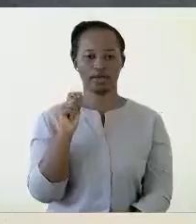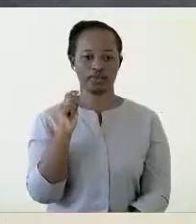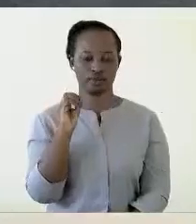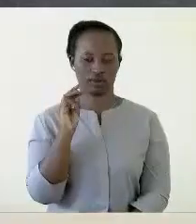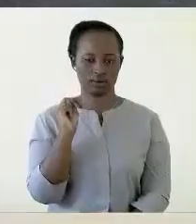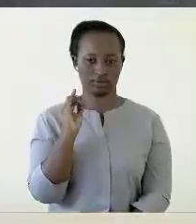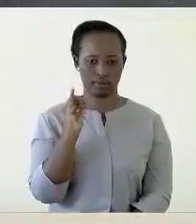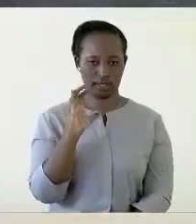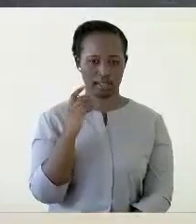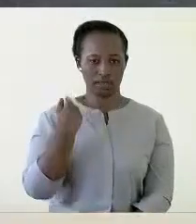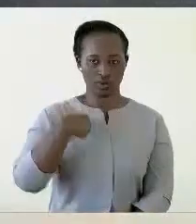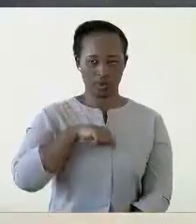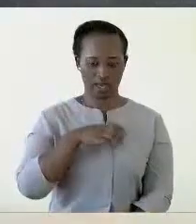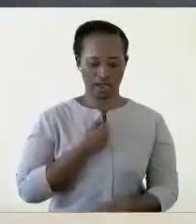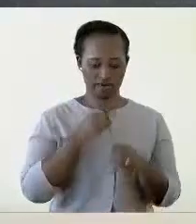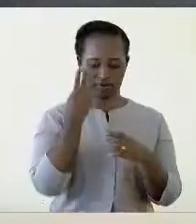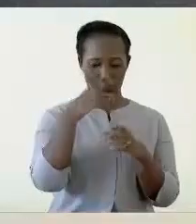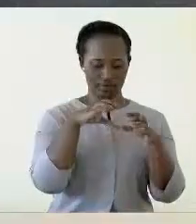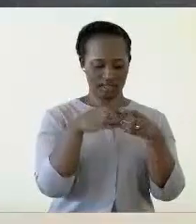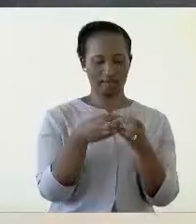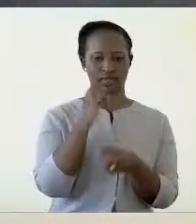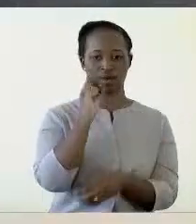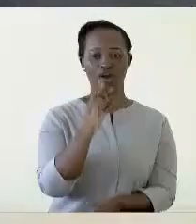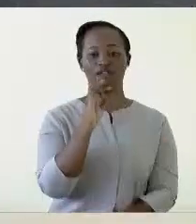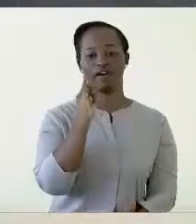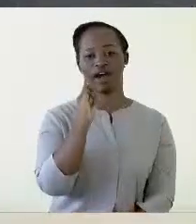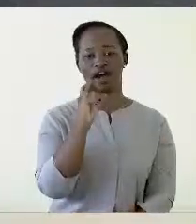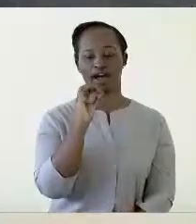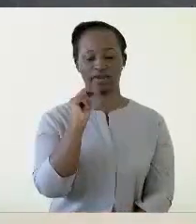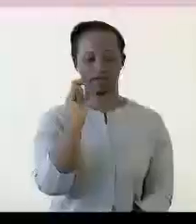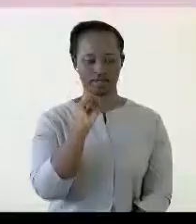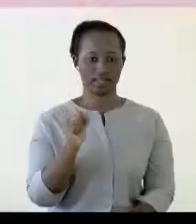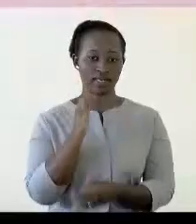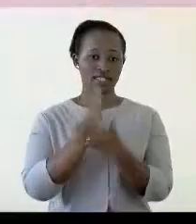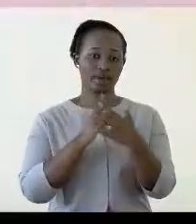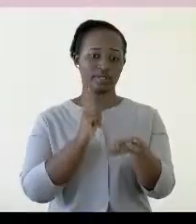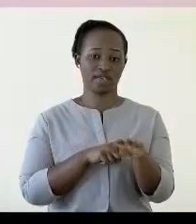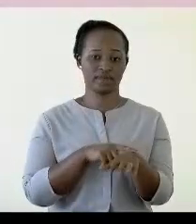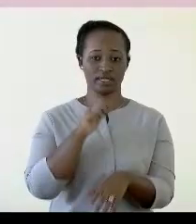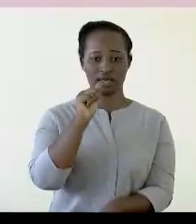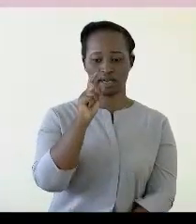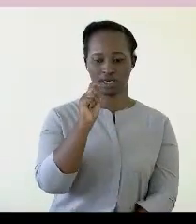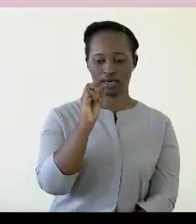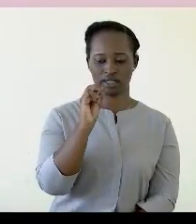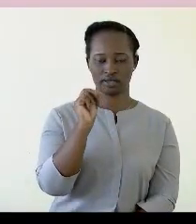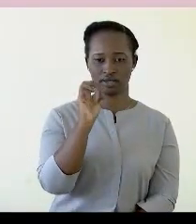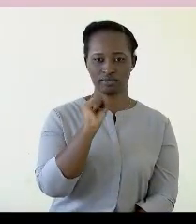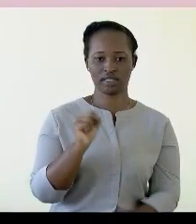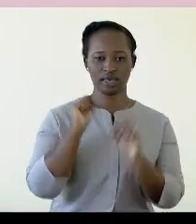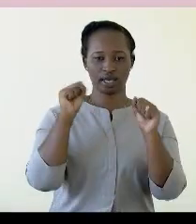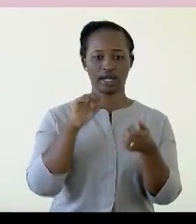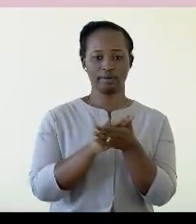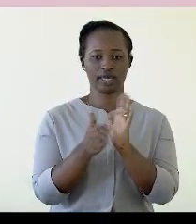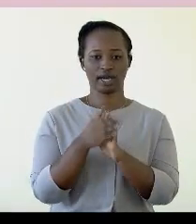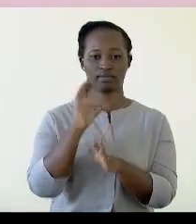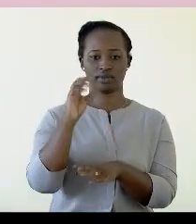case, we have two types of ions. So sometimes atoms can become charged without forming